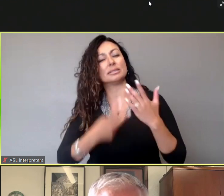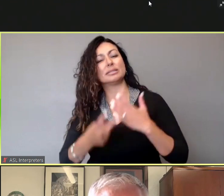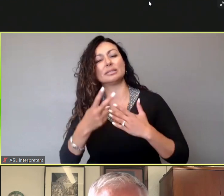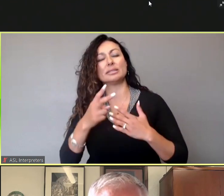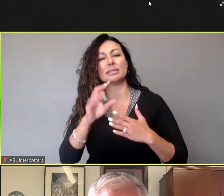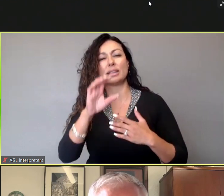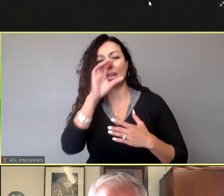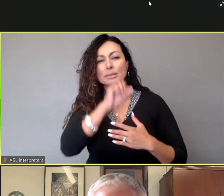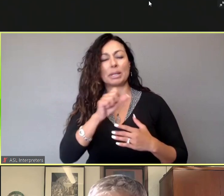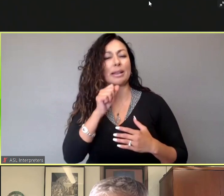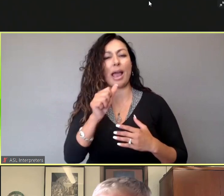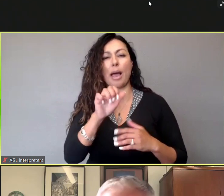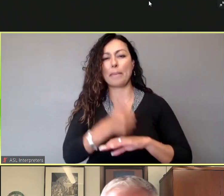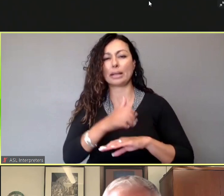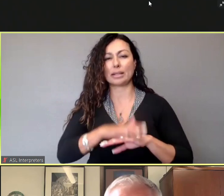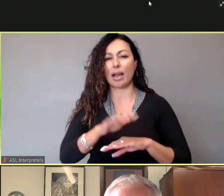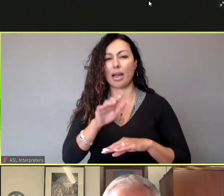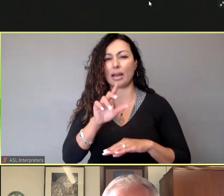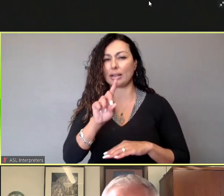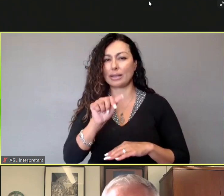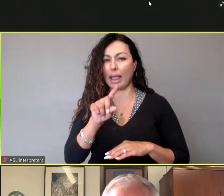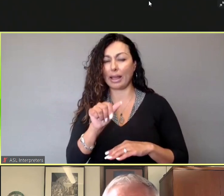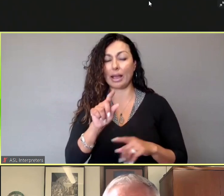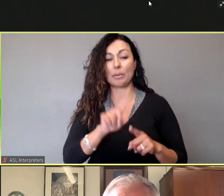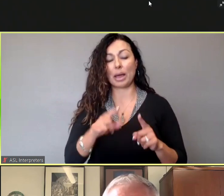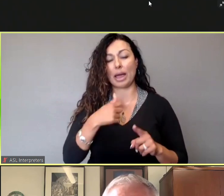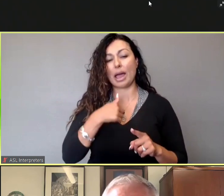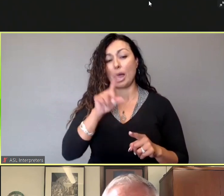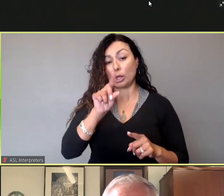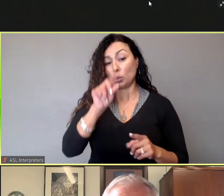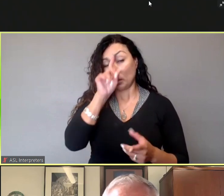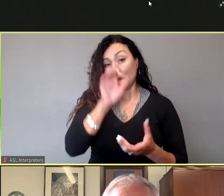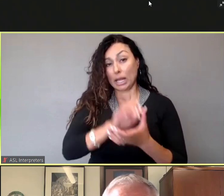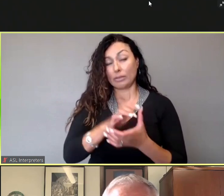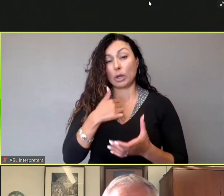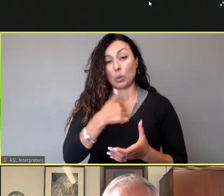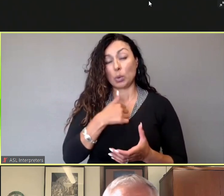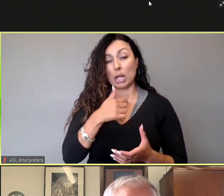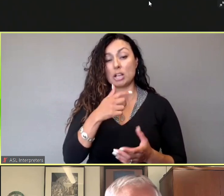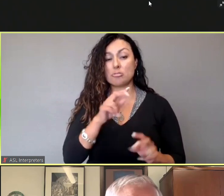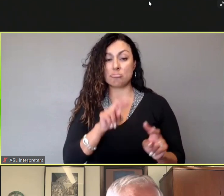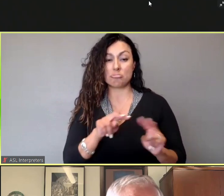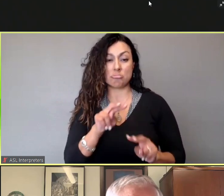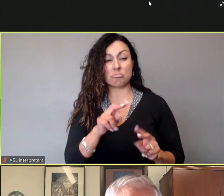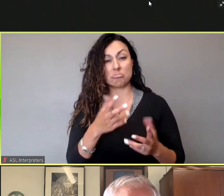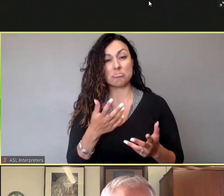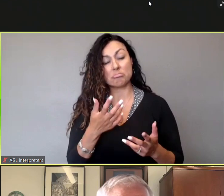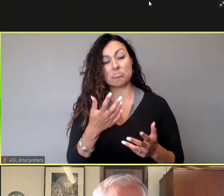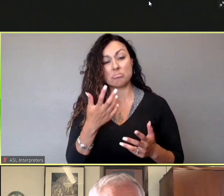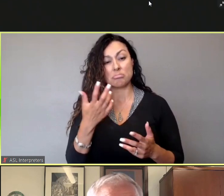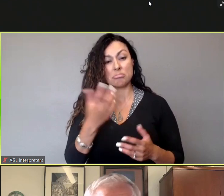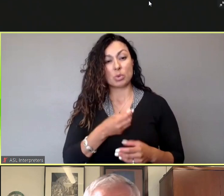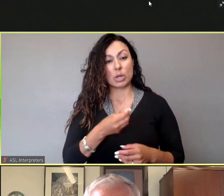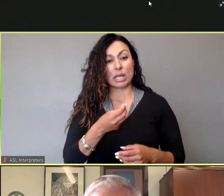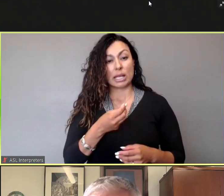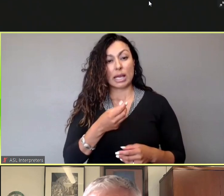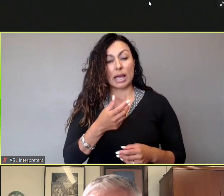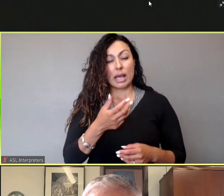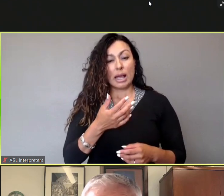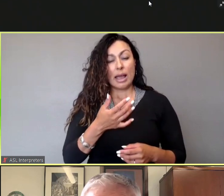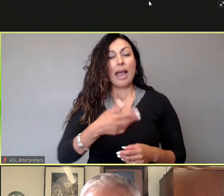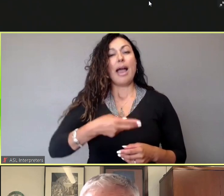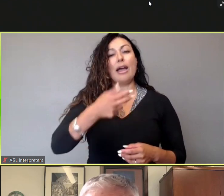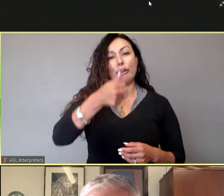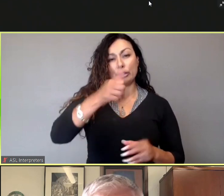on a lot of data, but I do believe that in actuality, we're looking at a fairly much